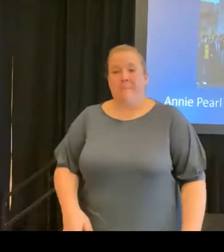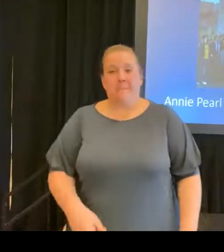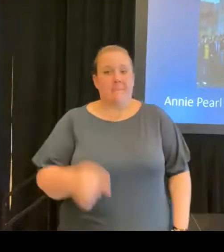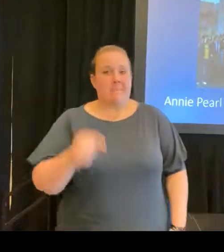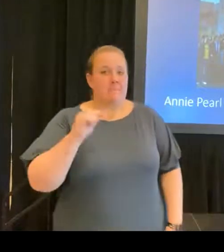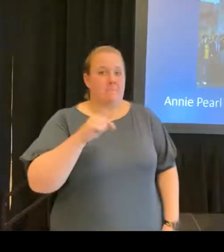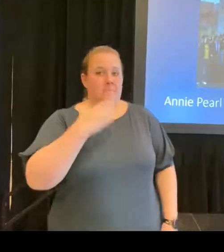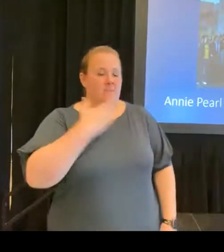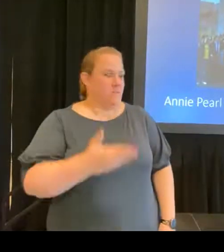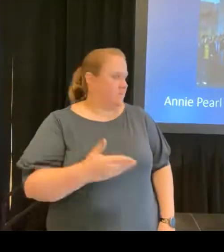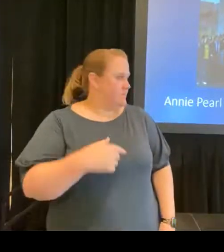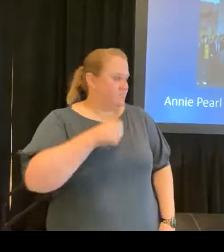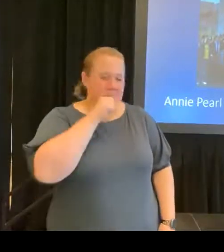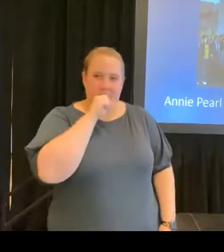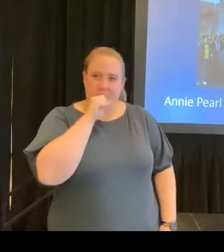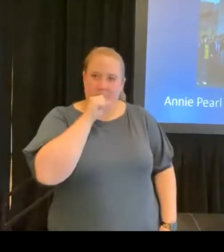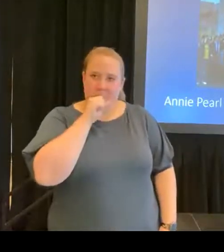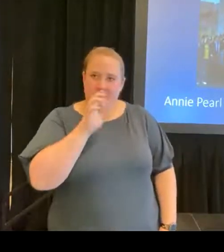good.